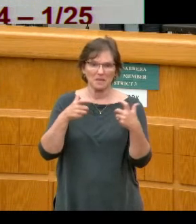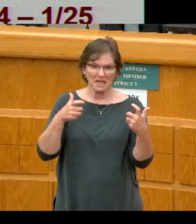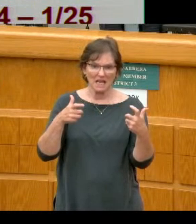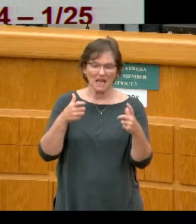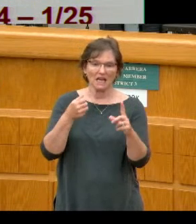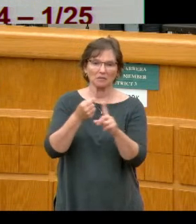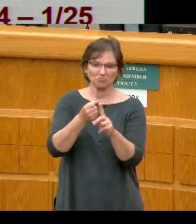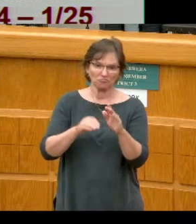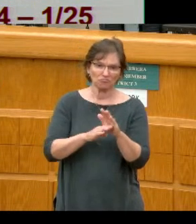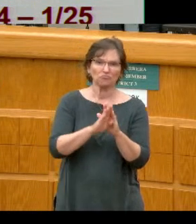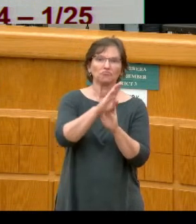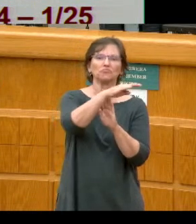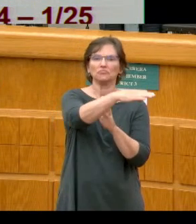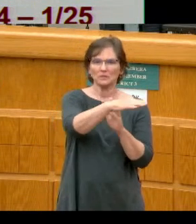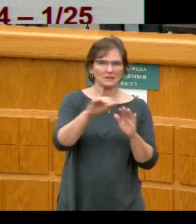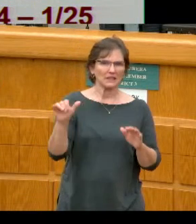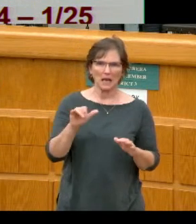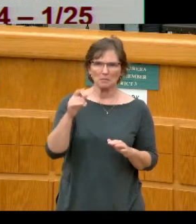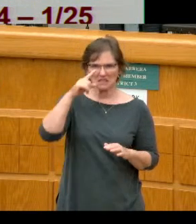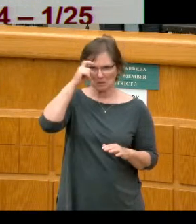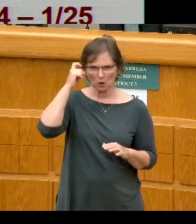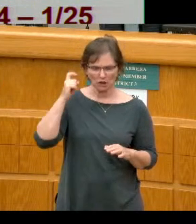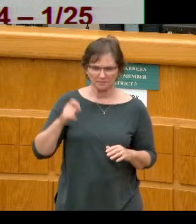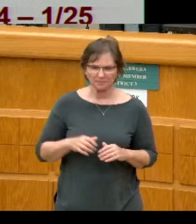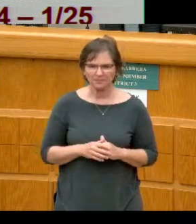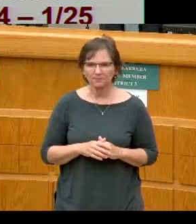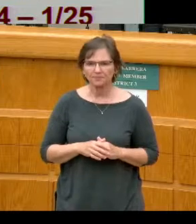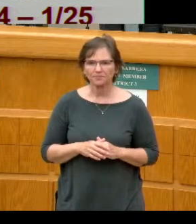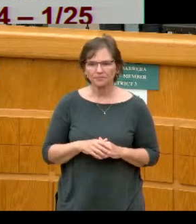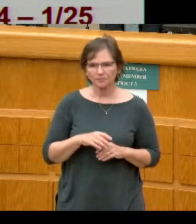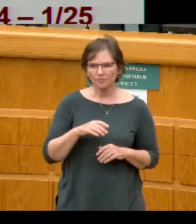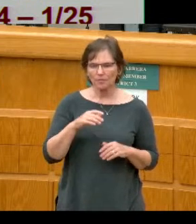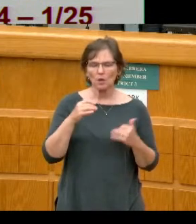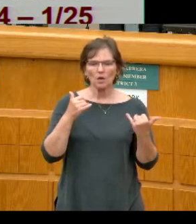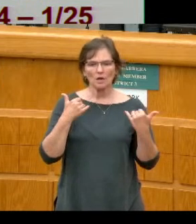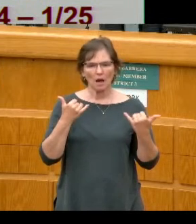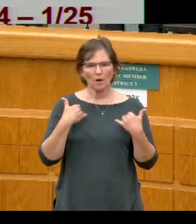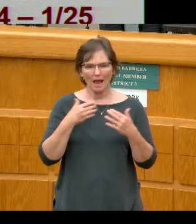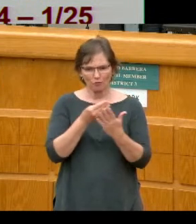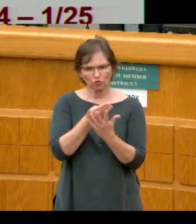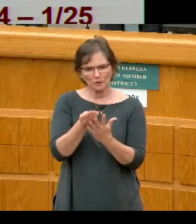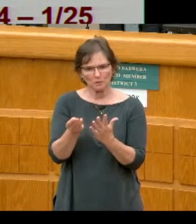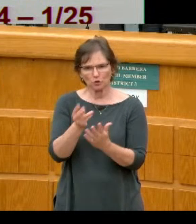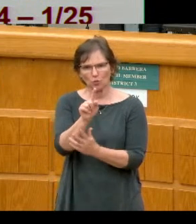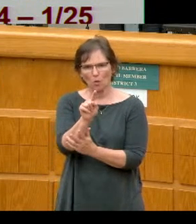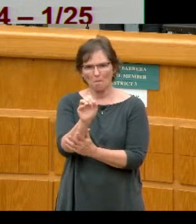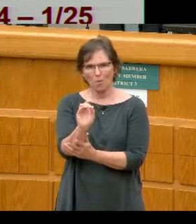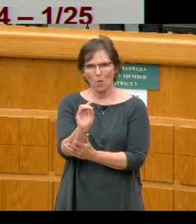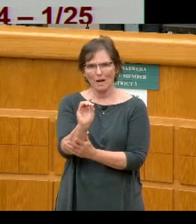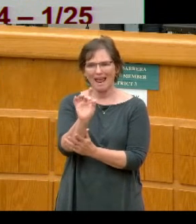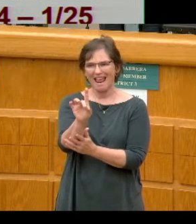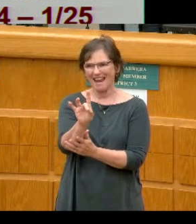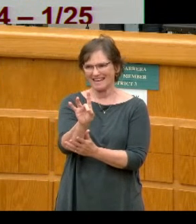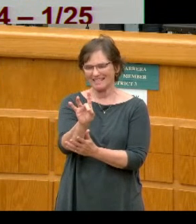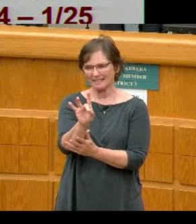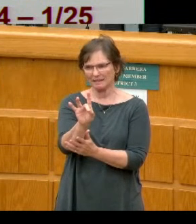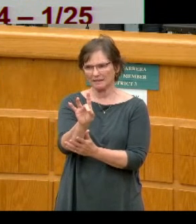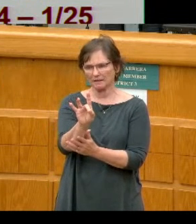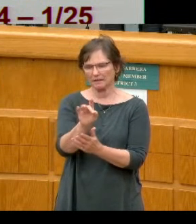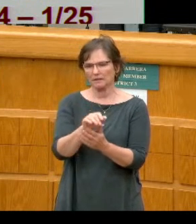going in the wrong direction here. This 1.8, it might not be as big as the 3.2 that we estimate we were at in